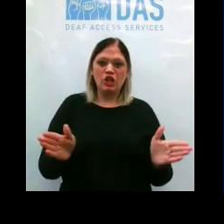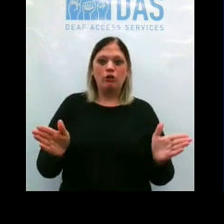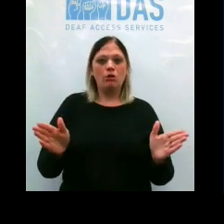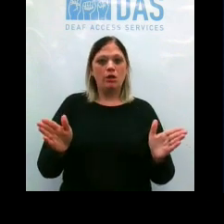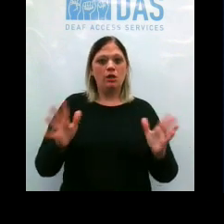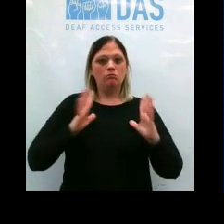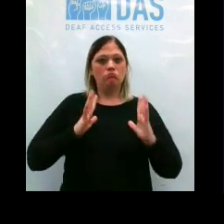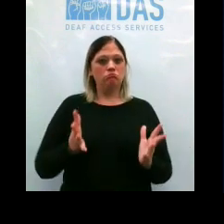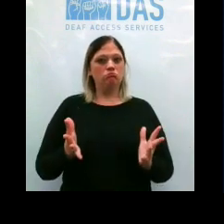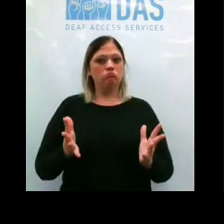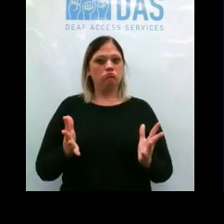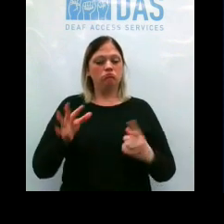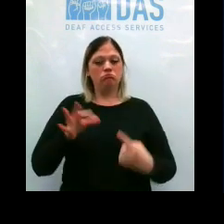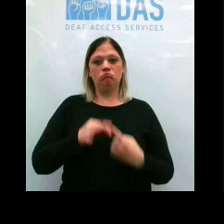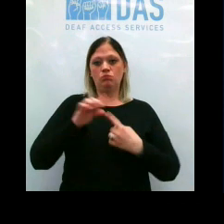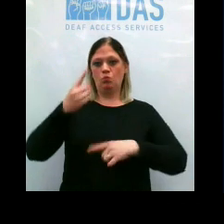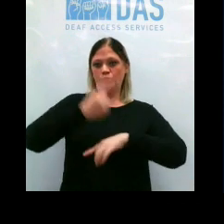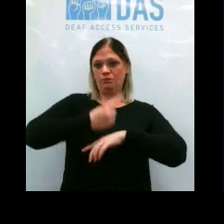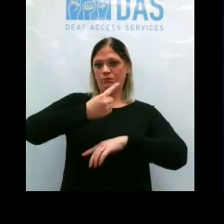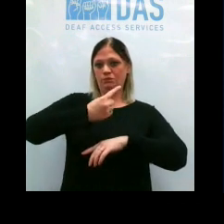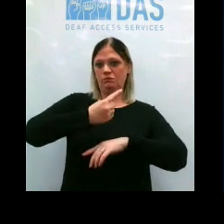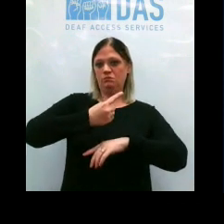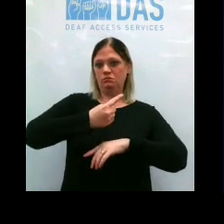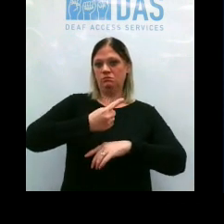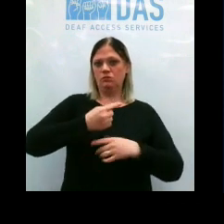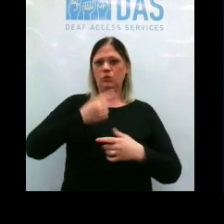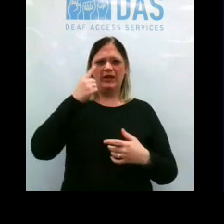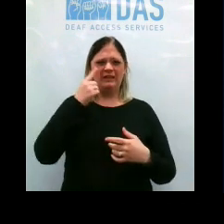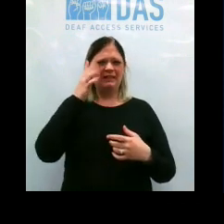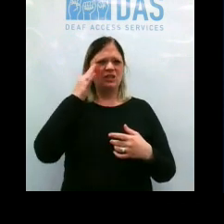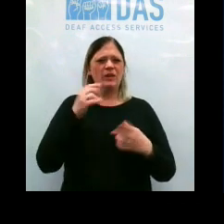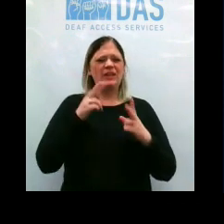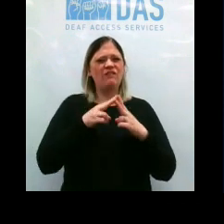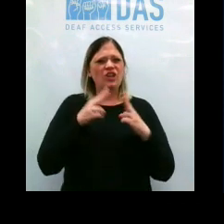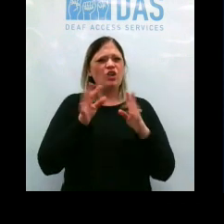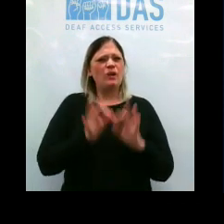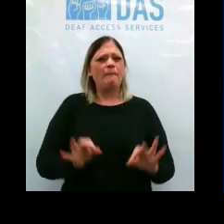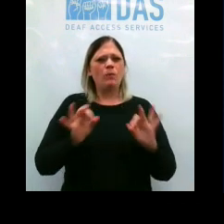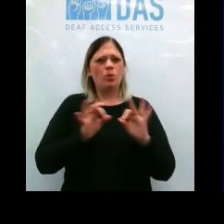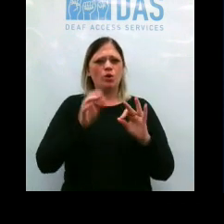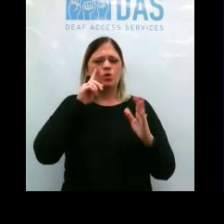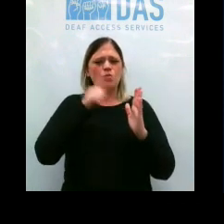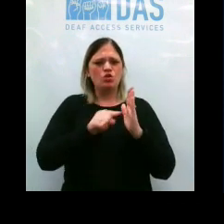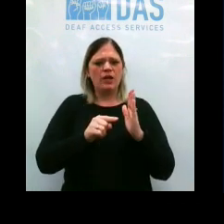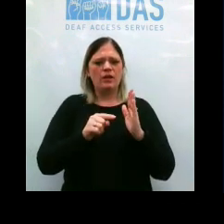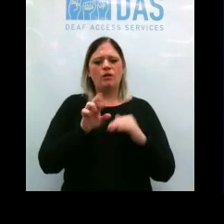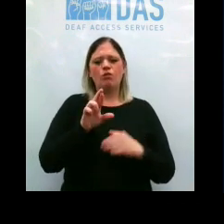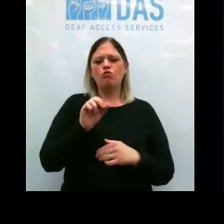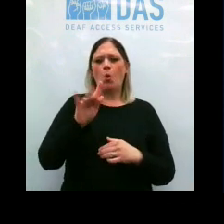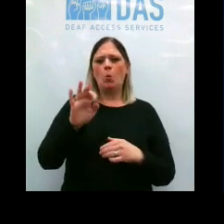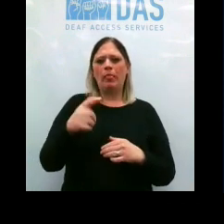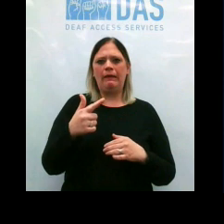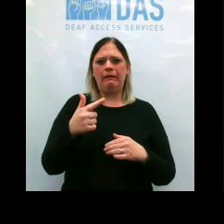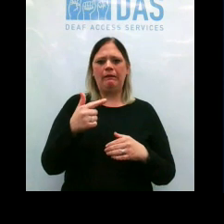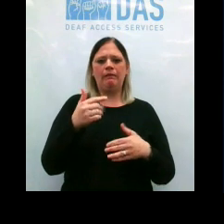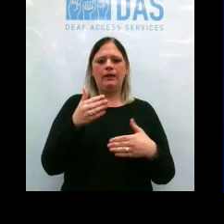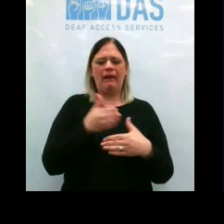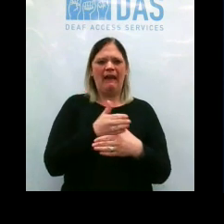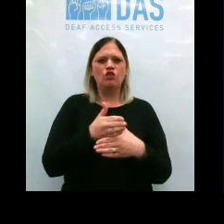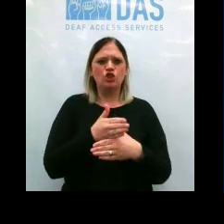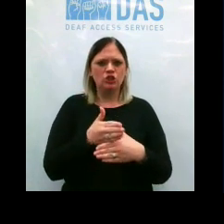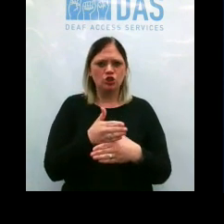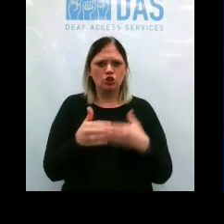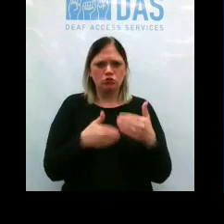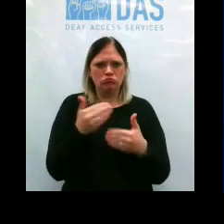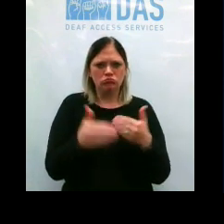own in that, except for that one day. So I think that's why it's very important to look at rolling averages, not just a one-day figure. But I am glad to